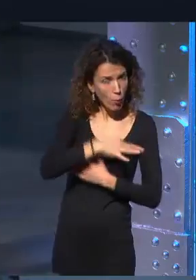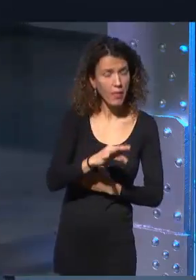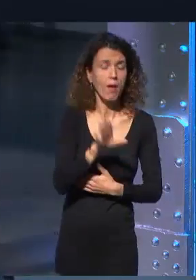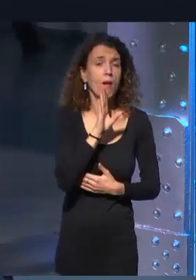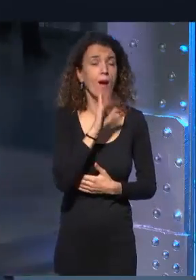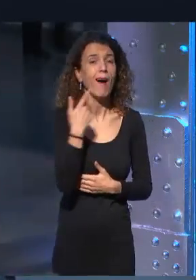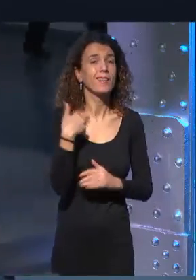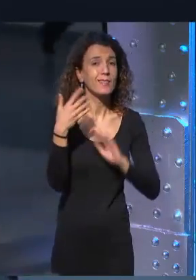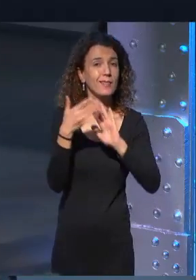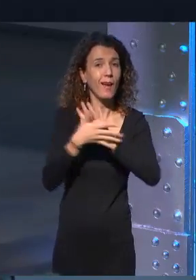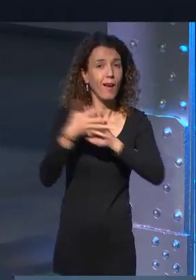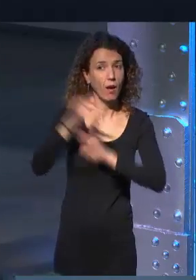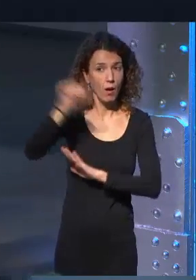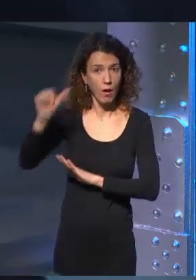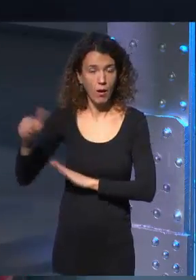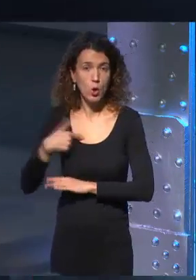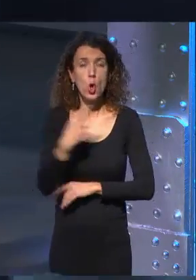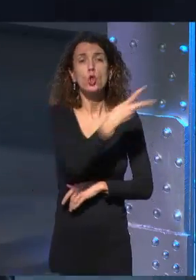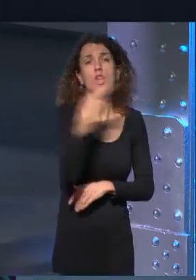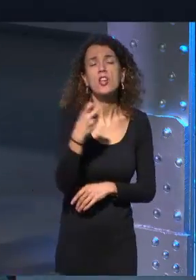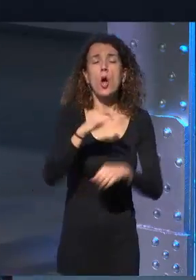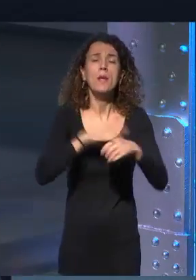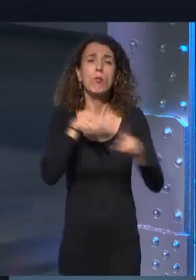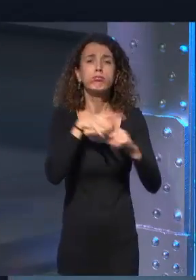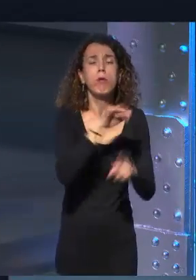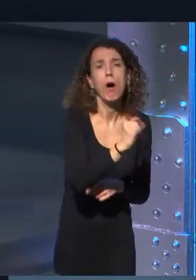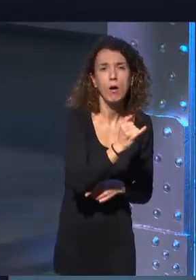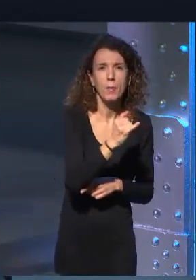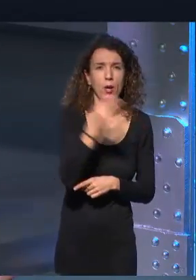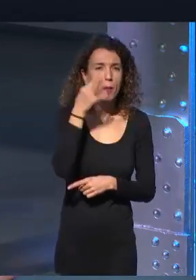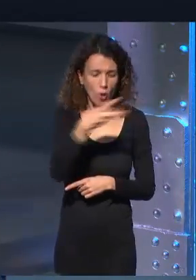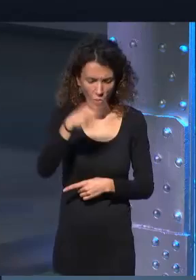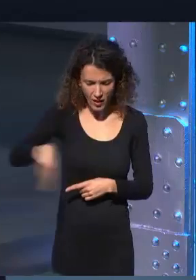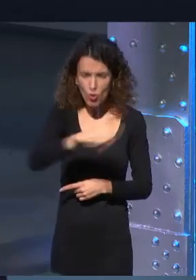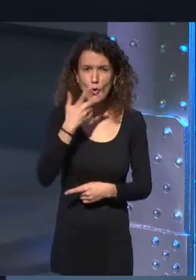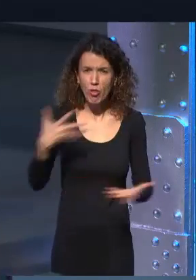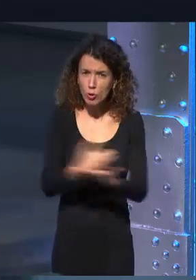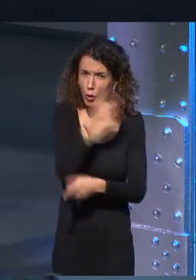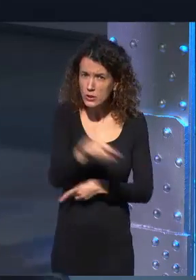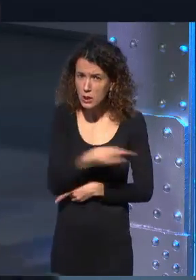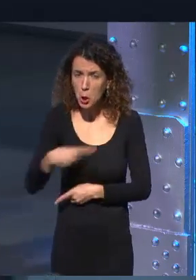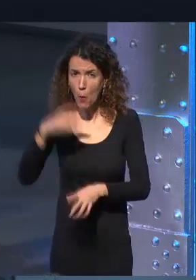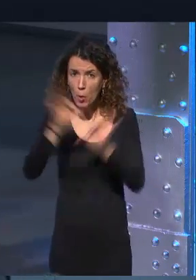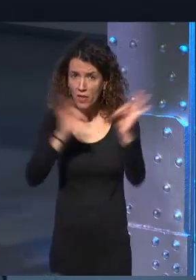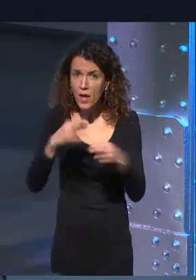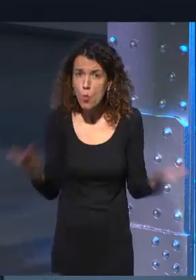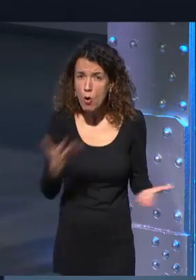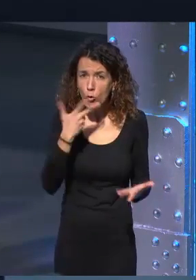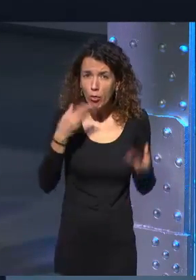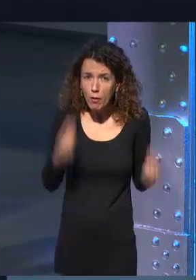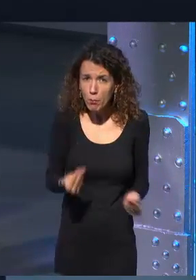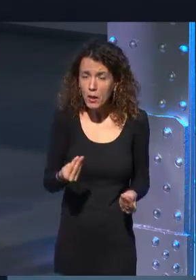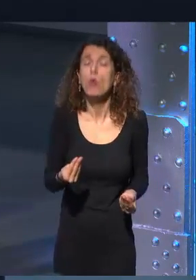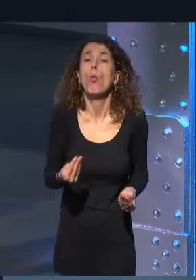far beyond, so to speak. So, for example, it was being said in the previous panel, I have 200 friends, but how many people do you know?